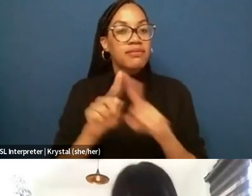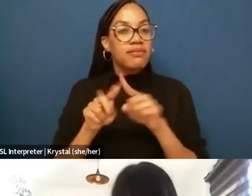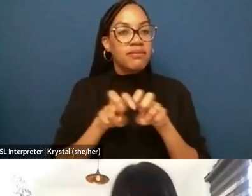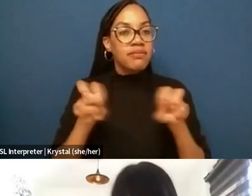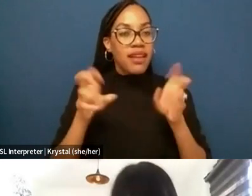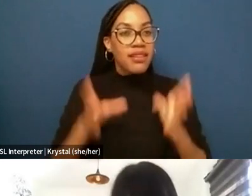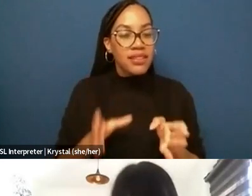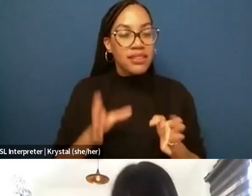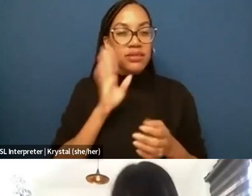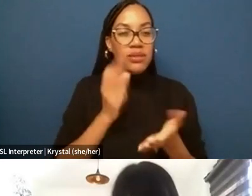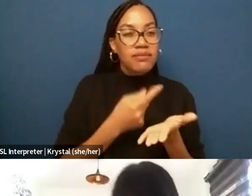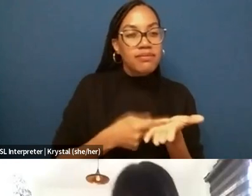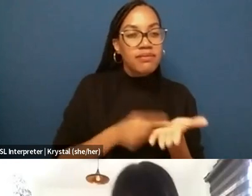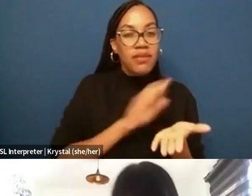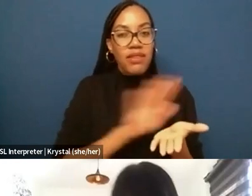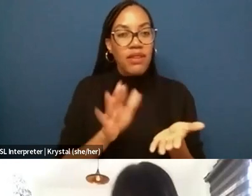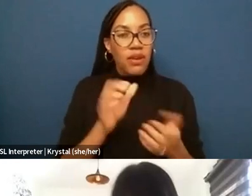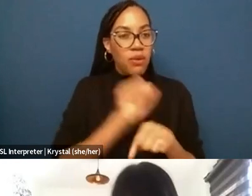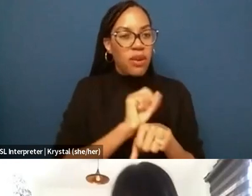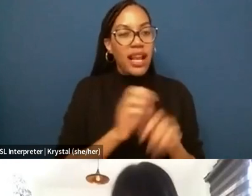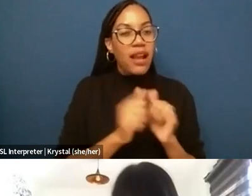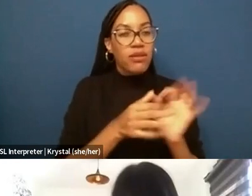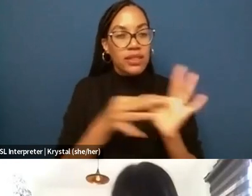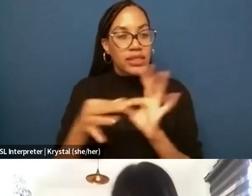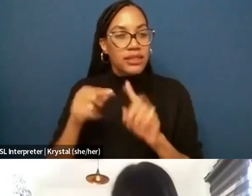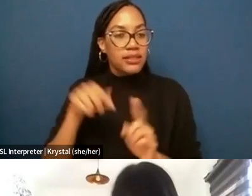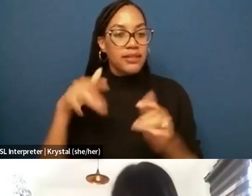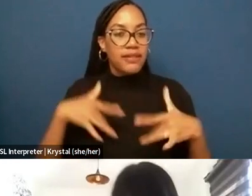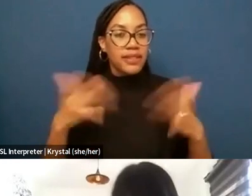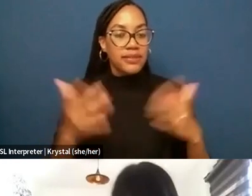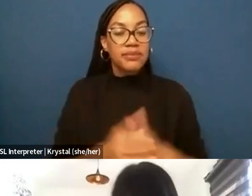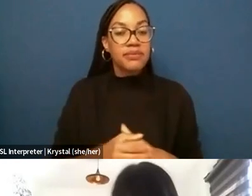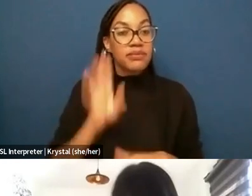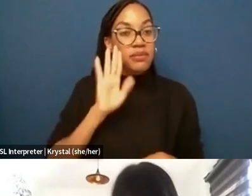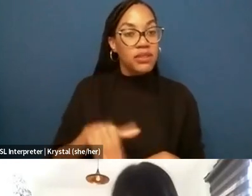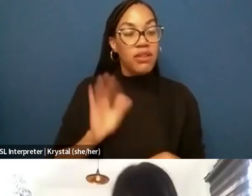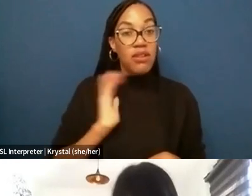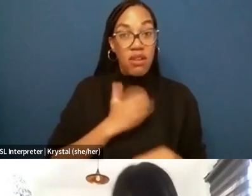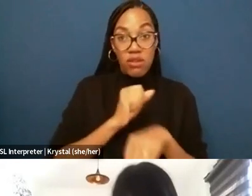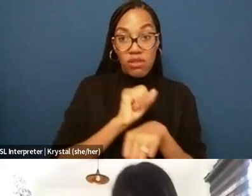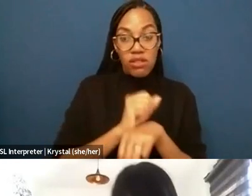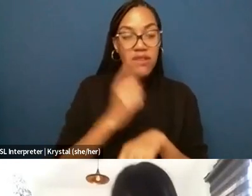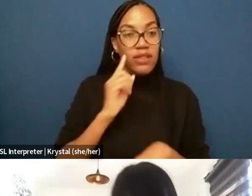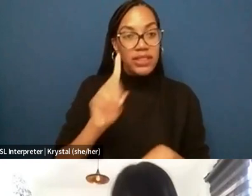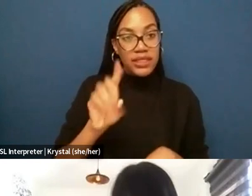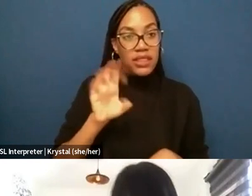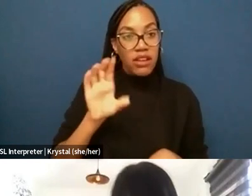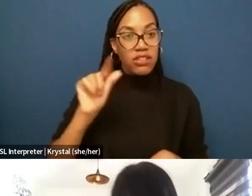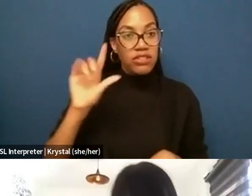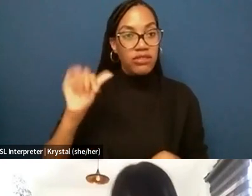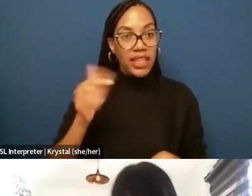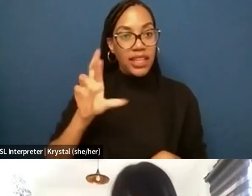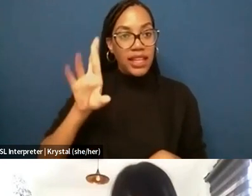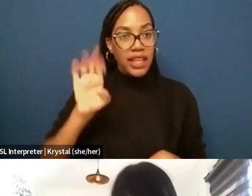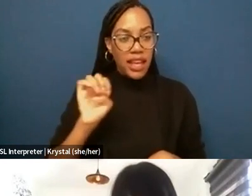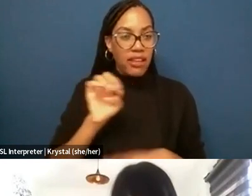care. Now, we know that the work of decarcerating care and creating new care systems is a huge